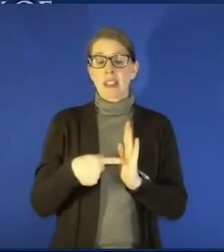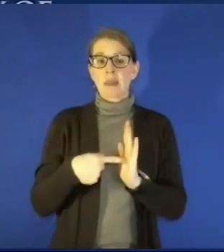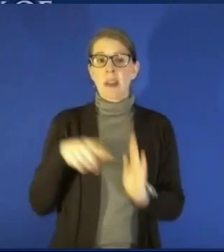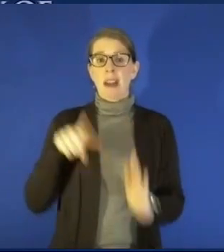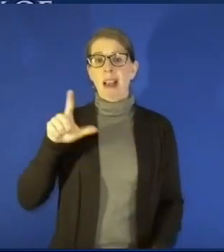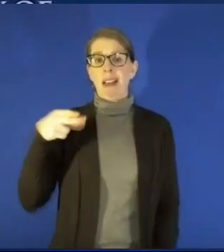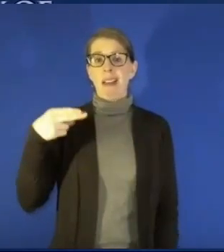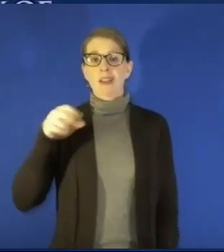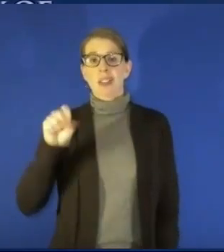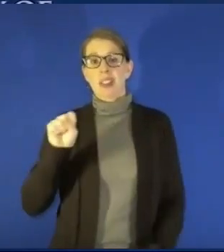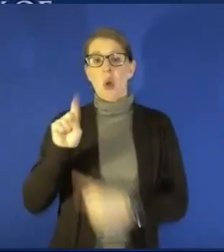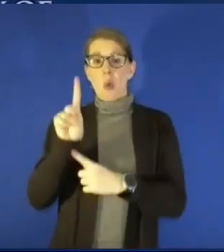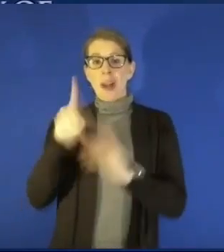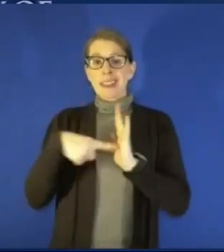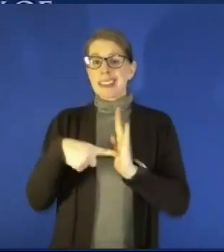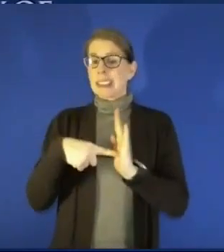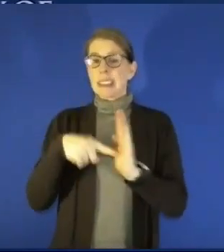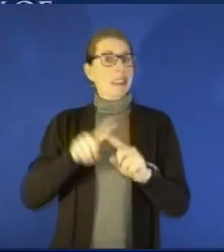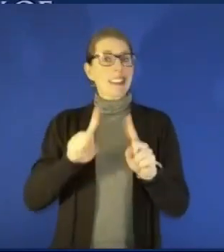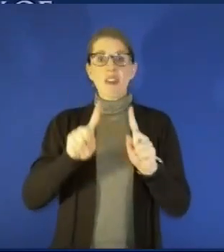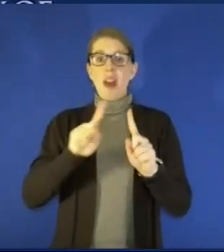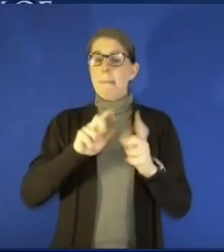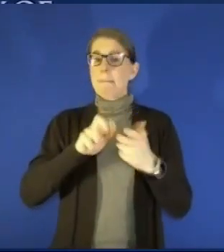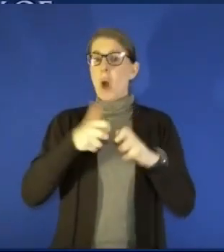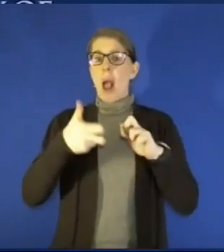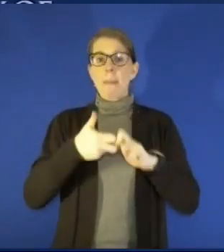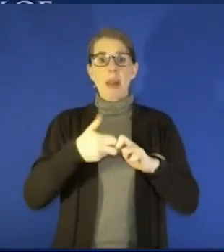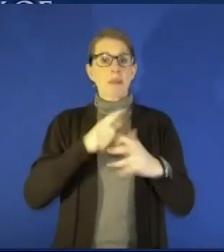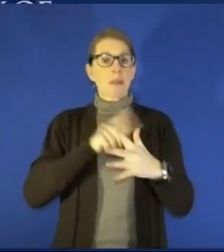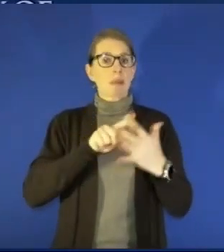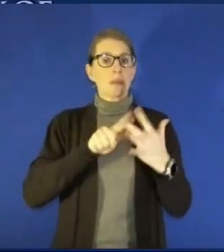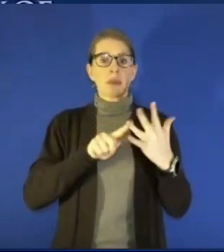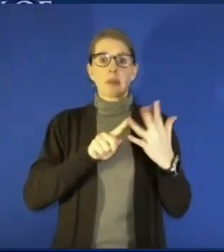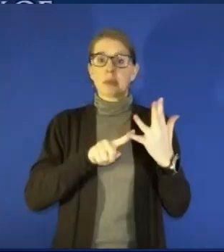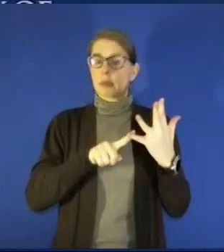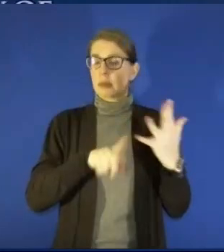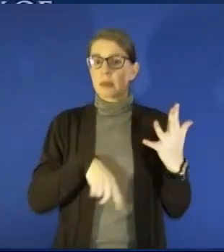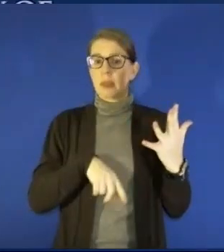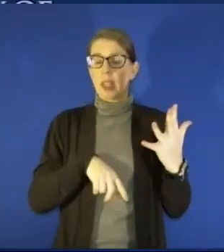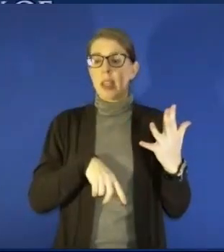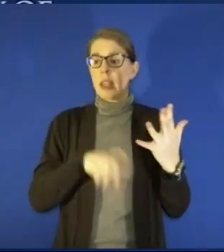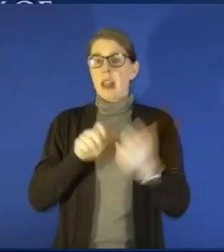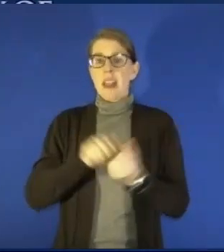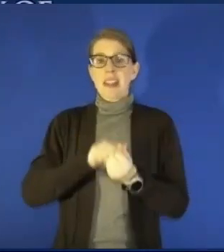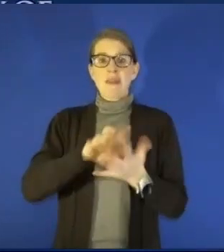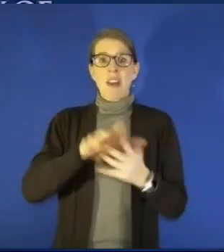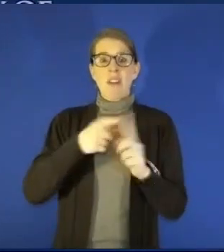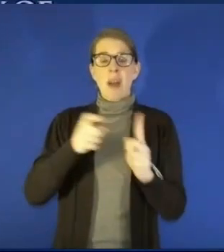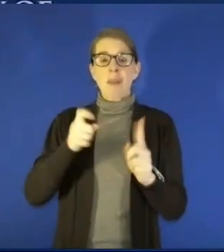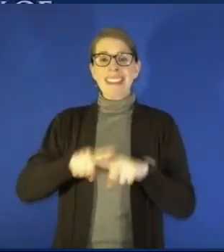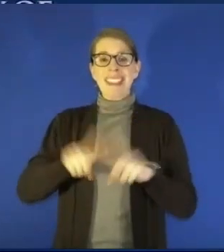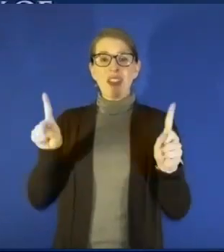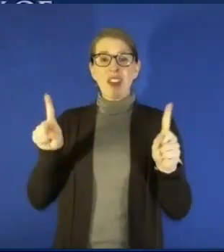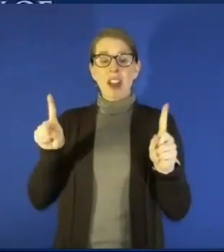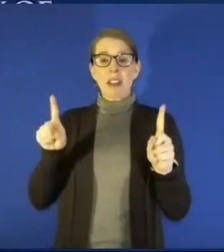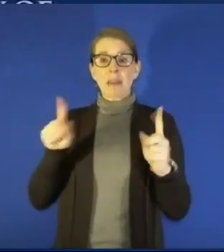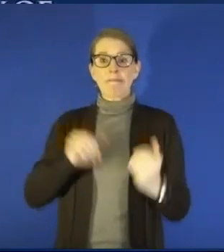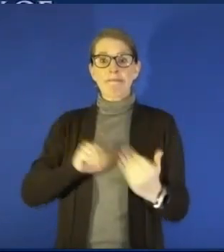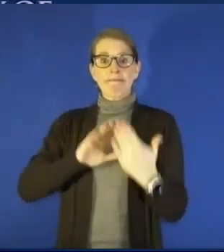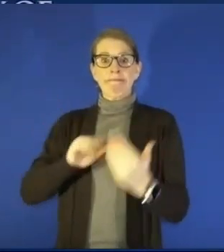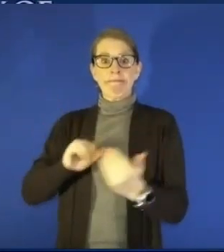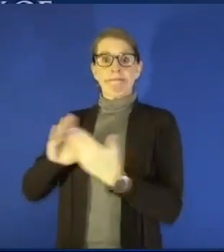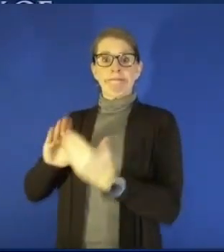really lots of different problems, and long haul can come about from a different etiology, and trying to address those